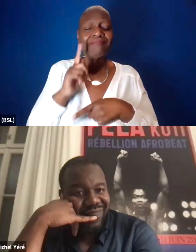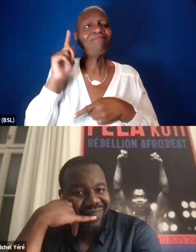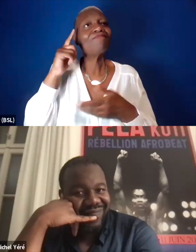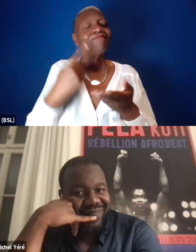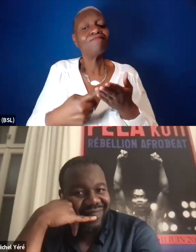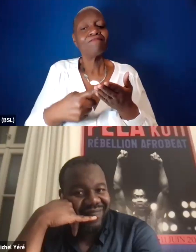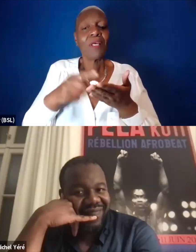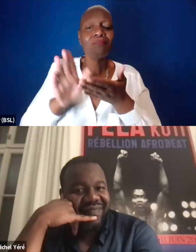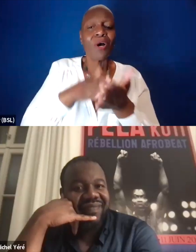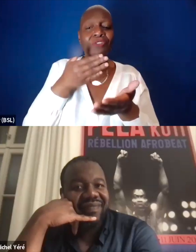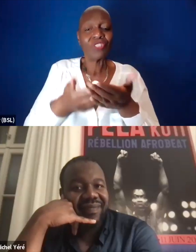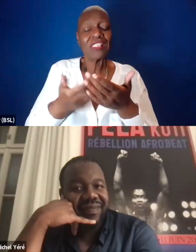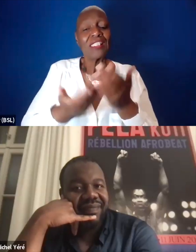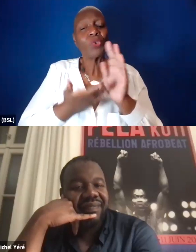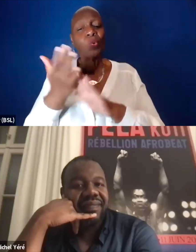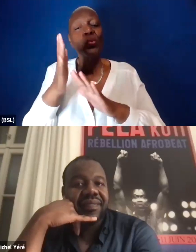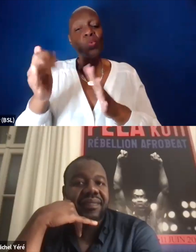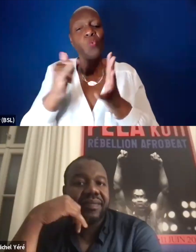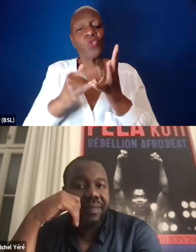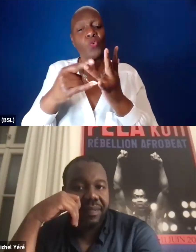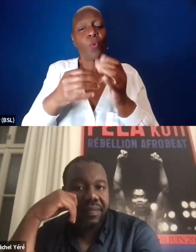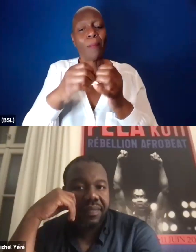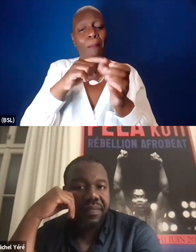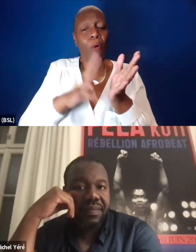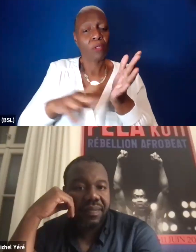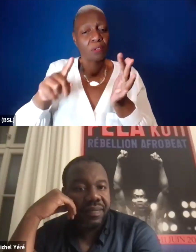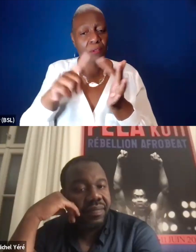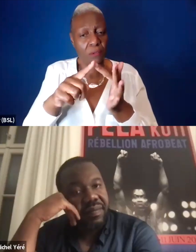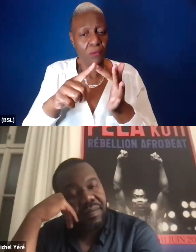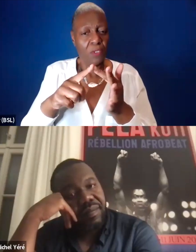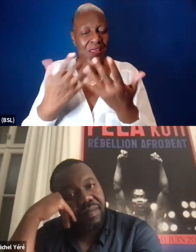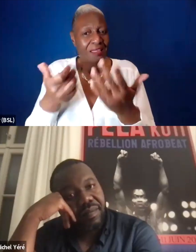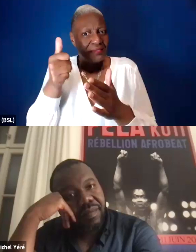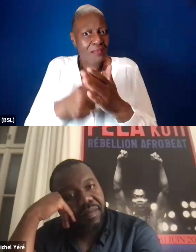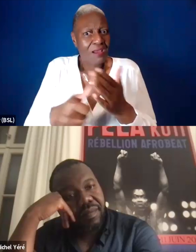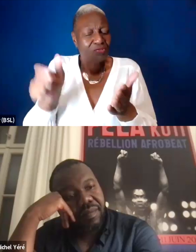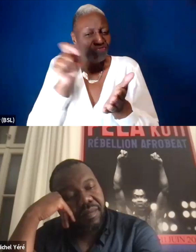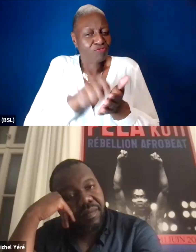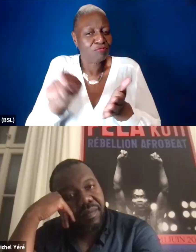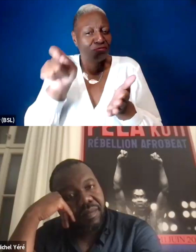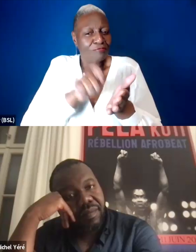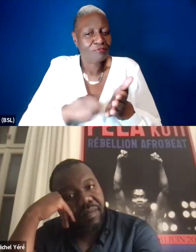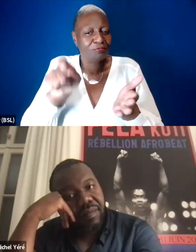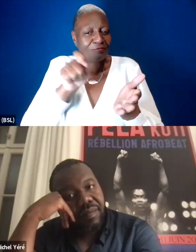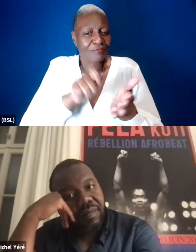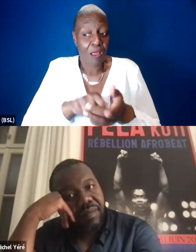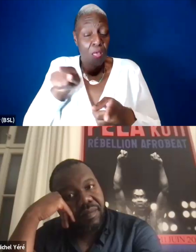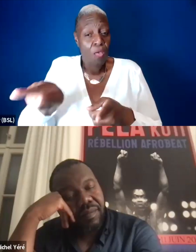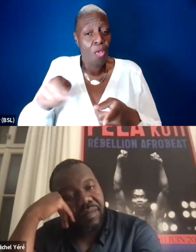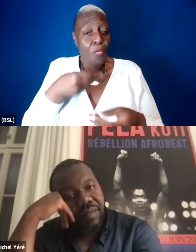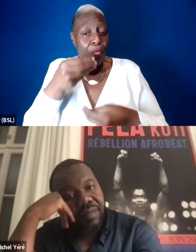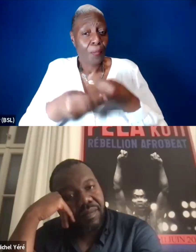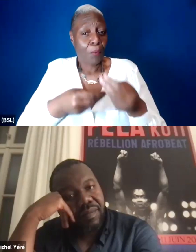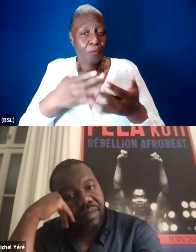He audits classes at the Sorbonne. And he starts writing the poems that you'll hear today and the others in